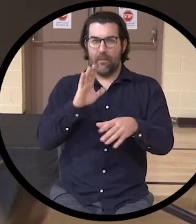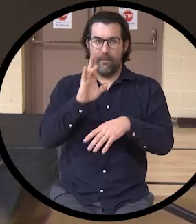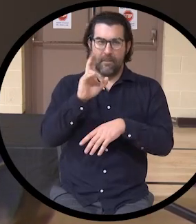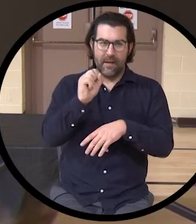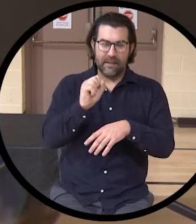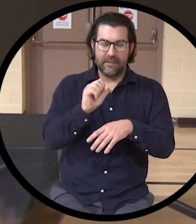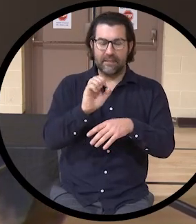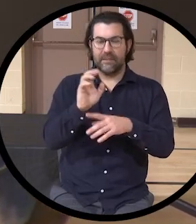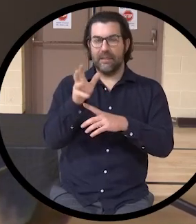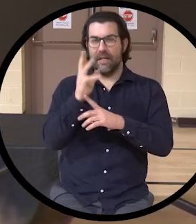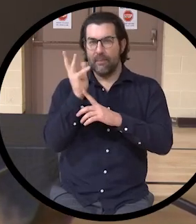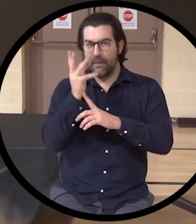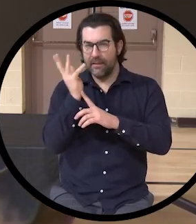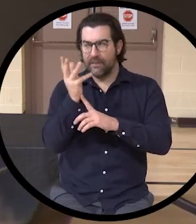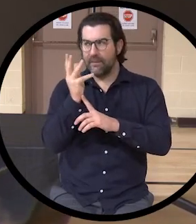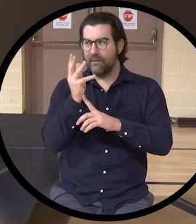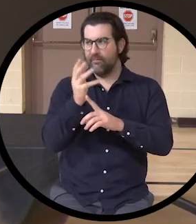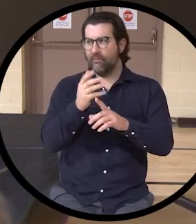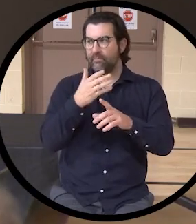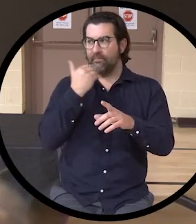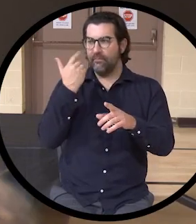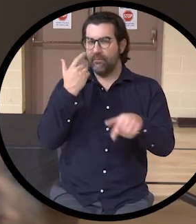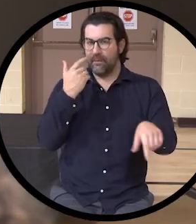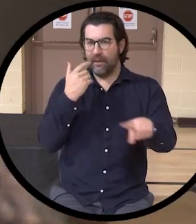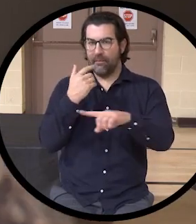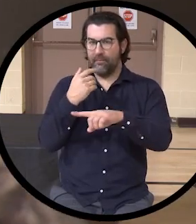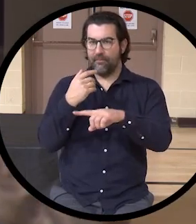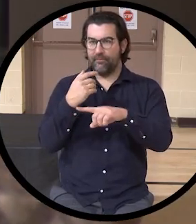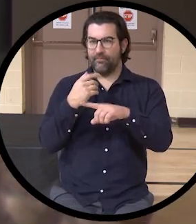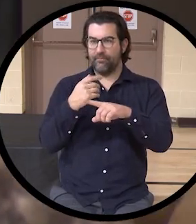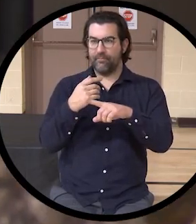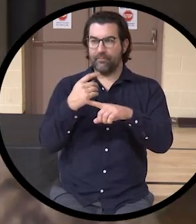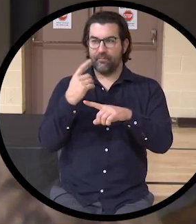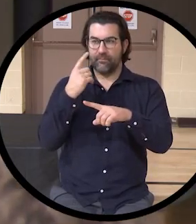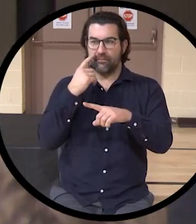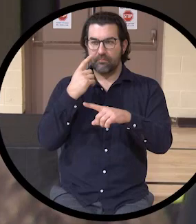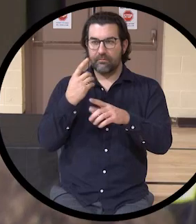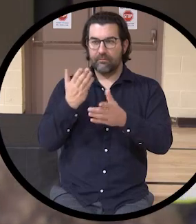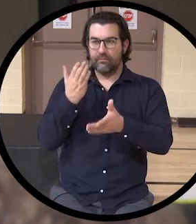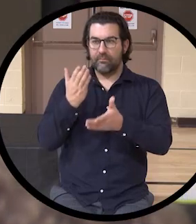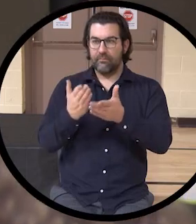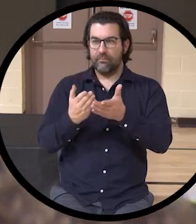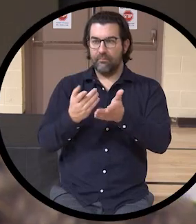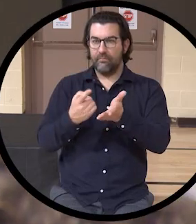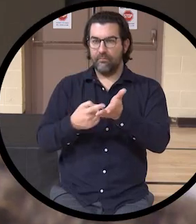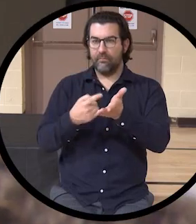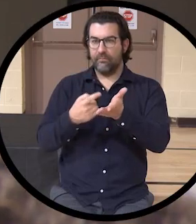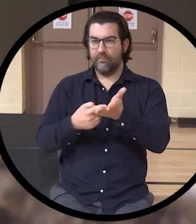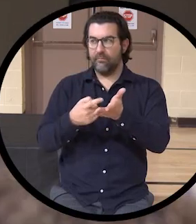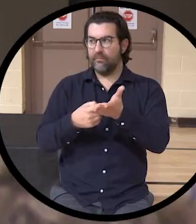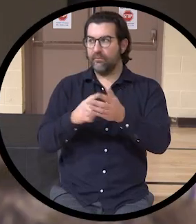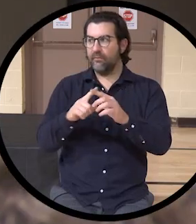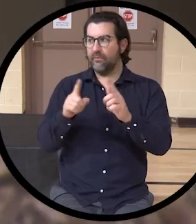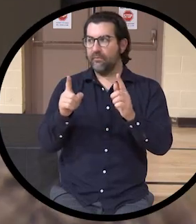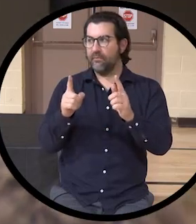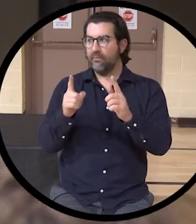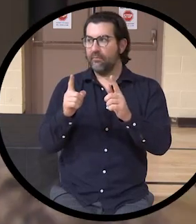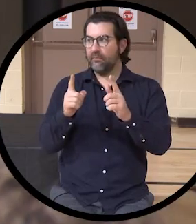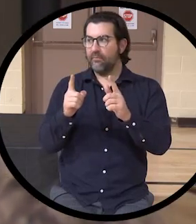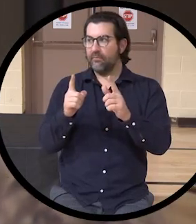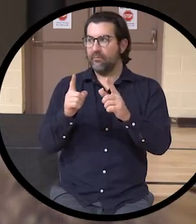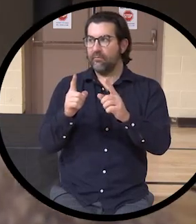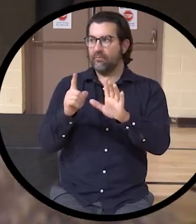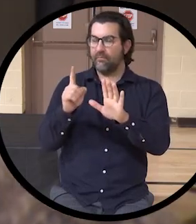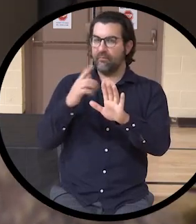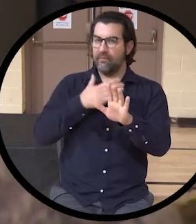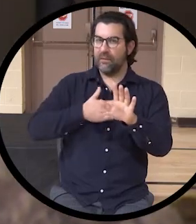then EMS vehicles. But yeah, I think revisiting from a different context would.